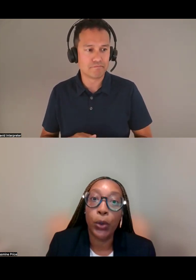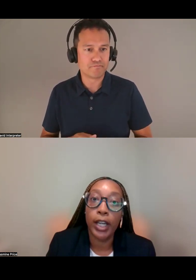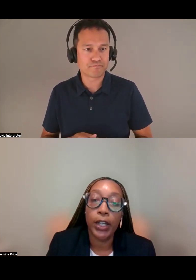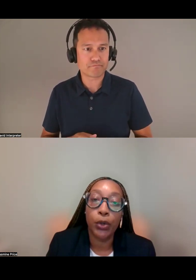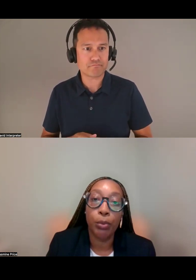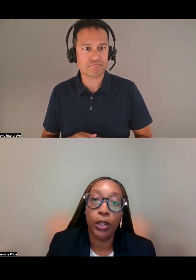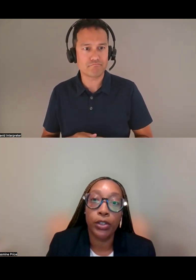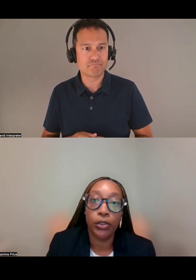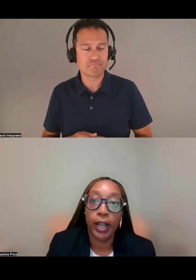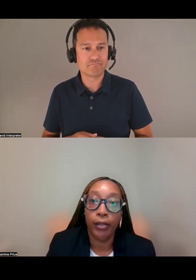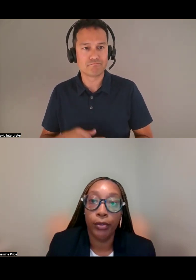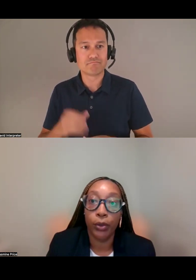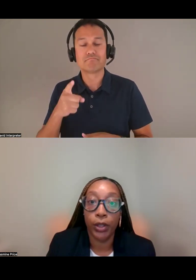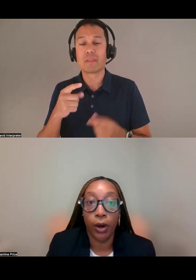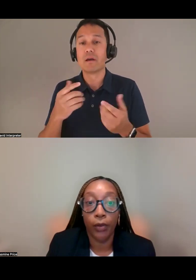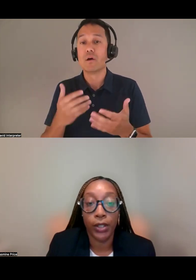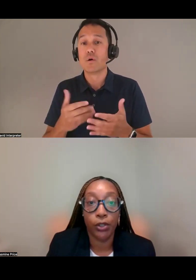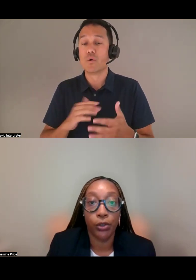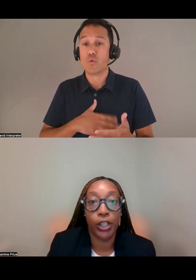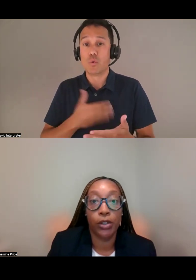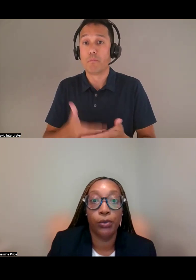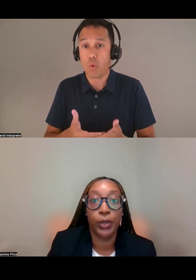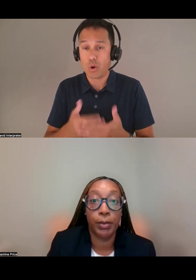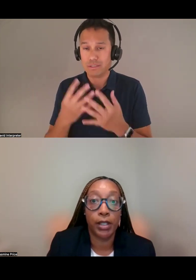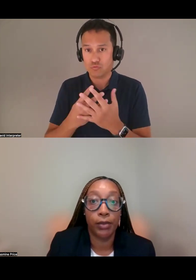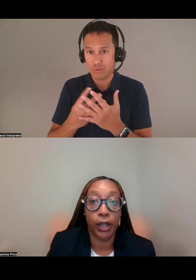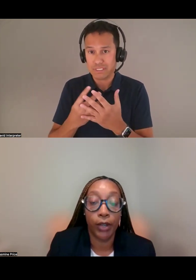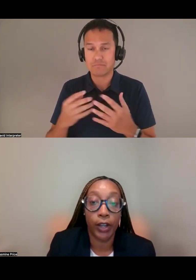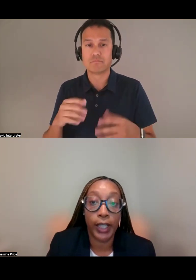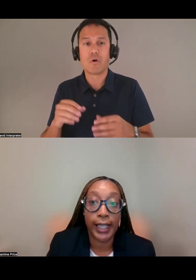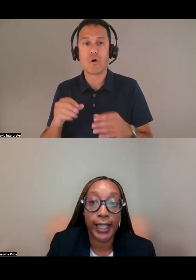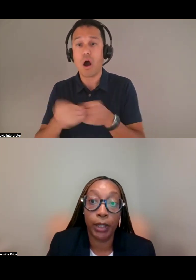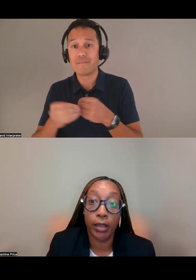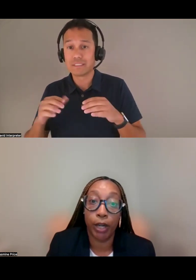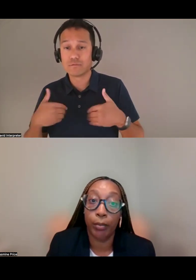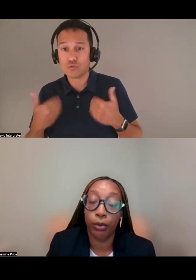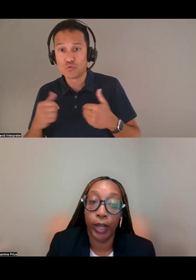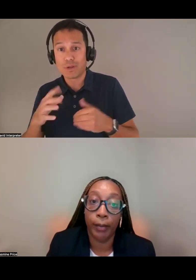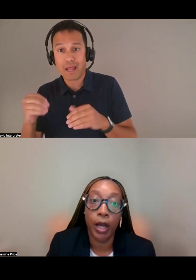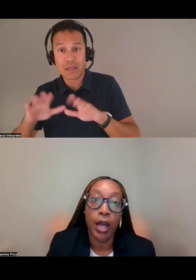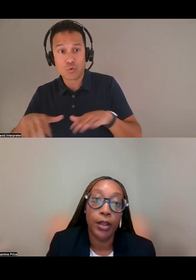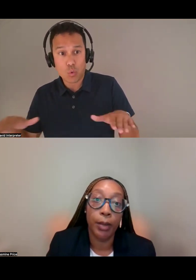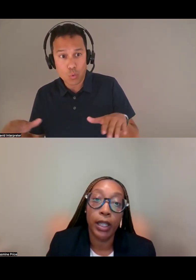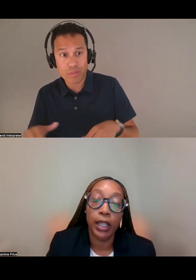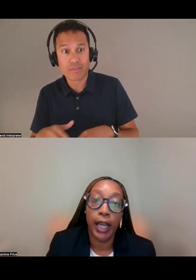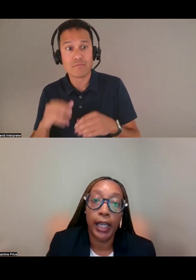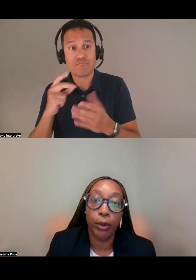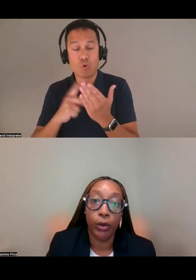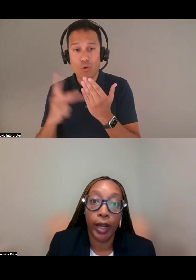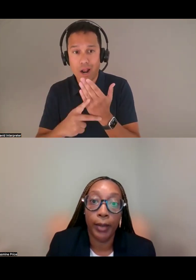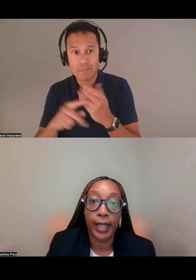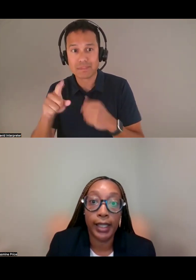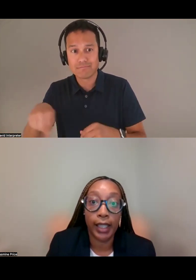As a coordinated newborn screening effort with the Office of Children and Youth with Specific Healthcare Needs Blood Spot Program, the Maryland